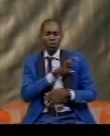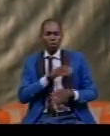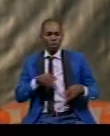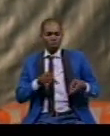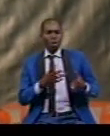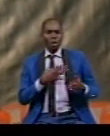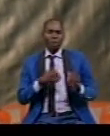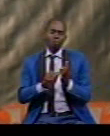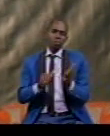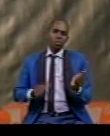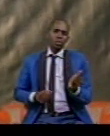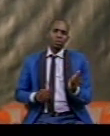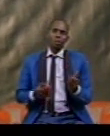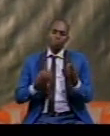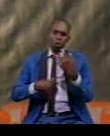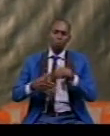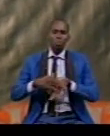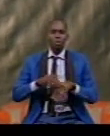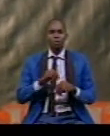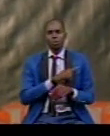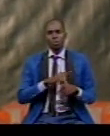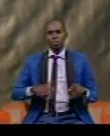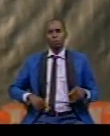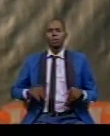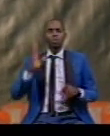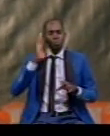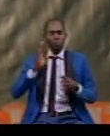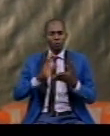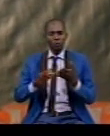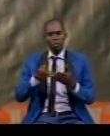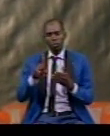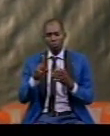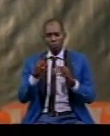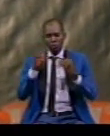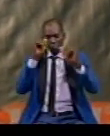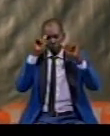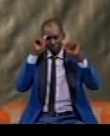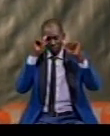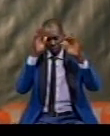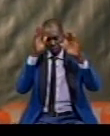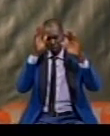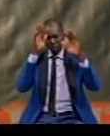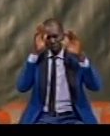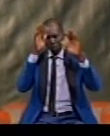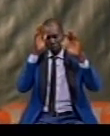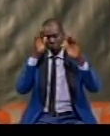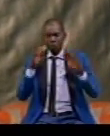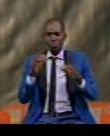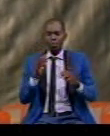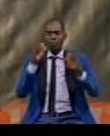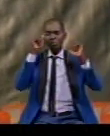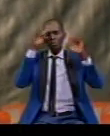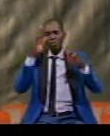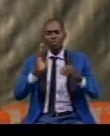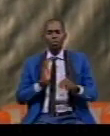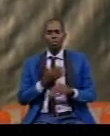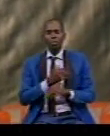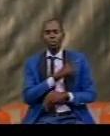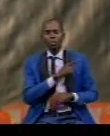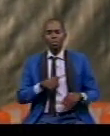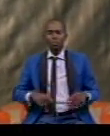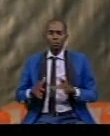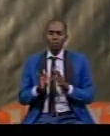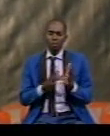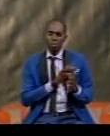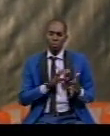today in Jesus' name. And he touched their eyes. He touched their eyes. It will touch when you